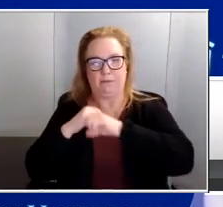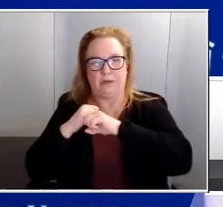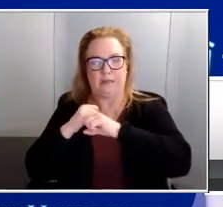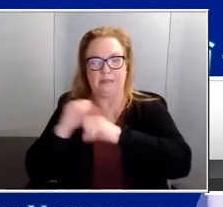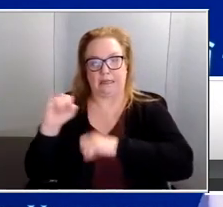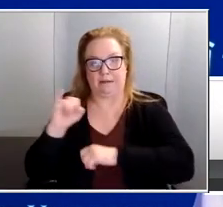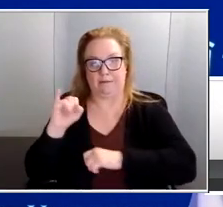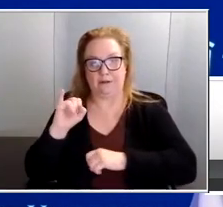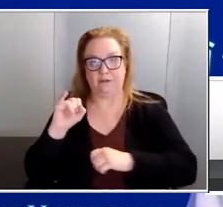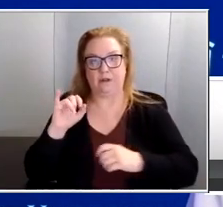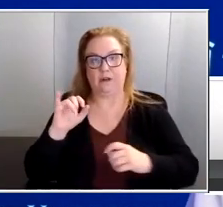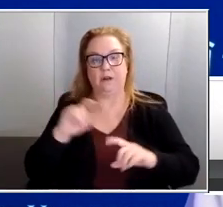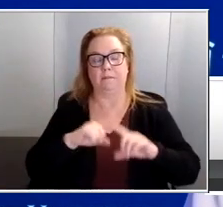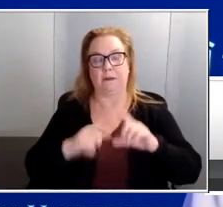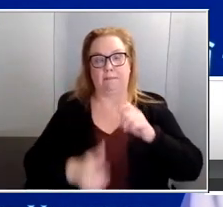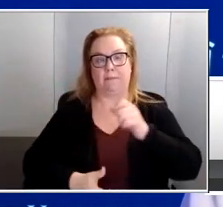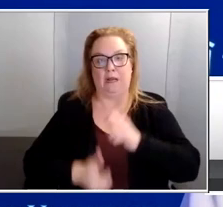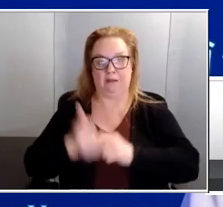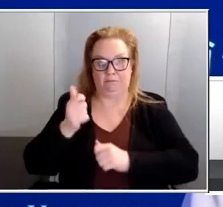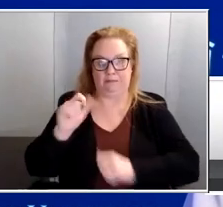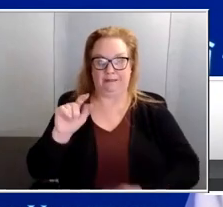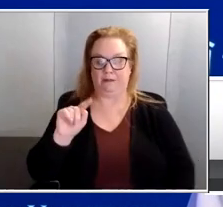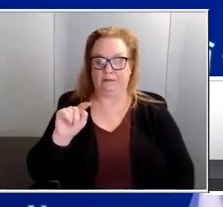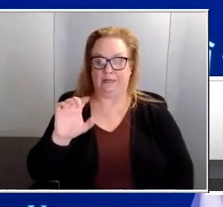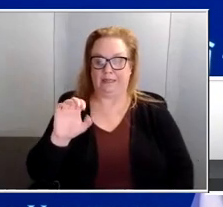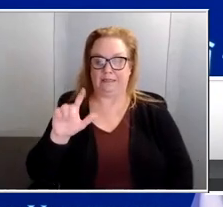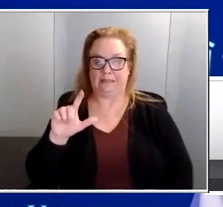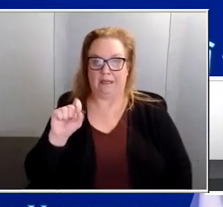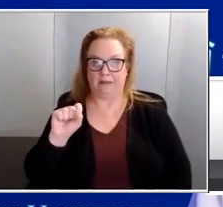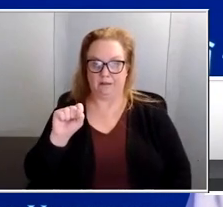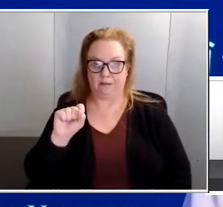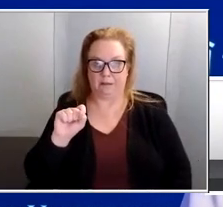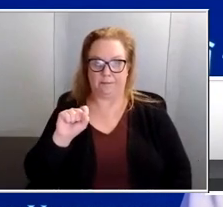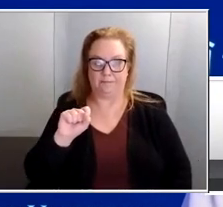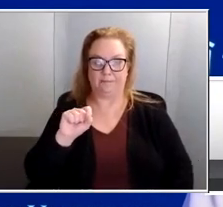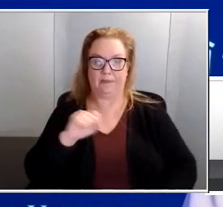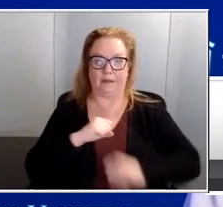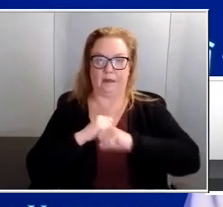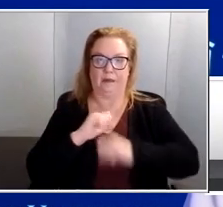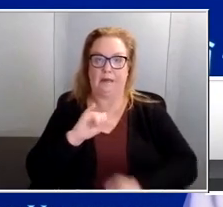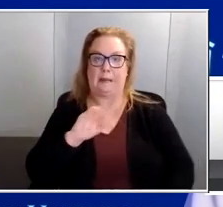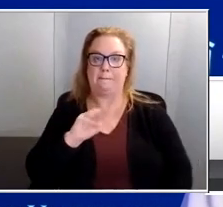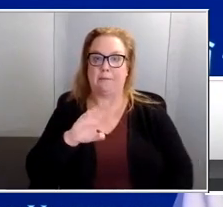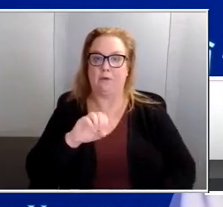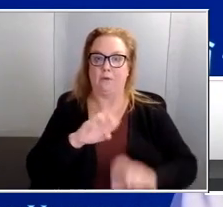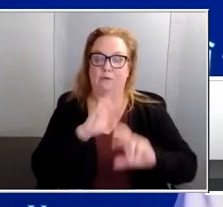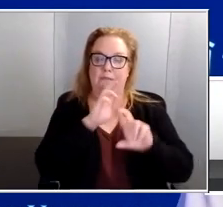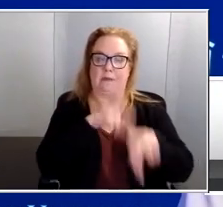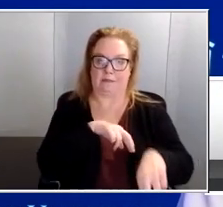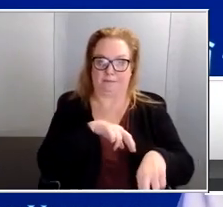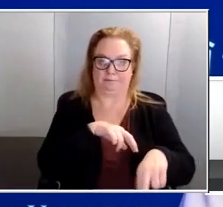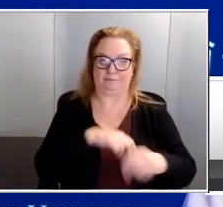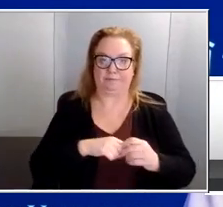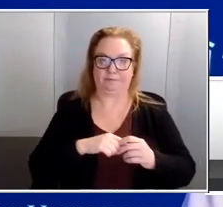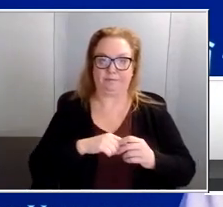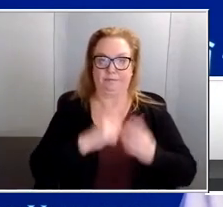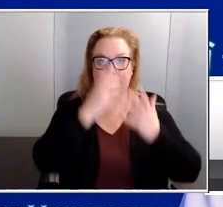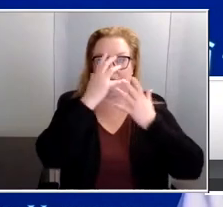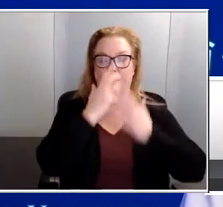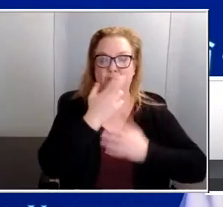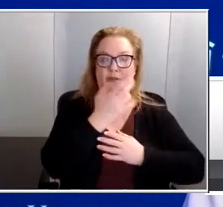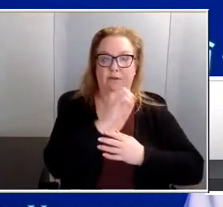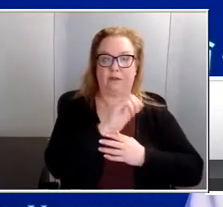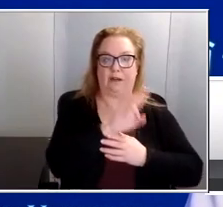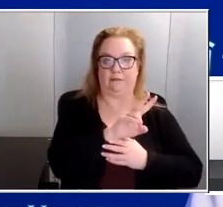infection, but mostly you have those T cell immune responses that help with that disease. Unfortunately, with HIV,